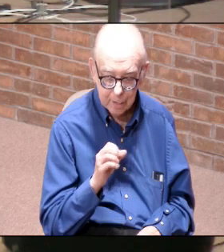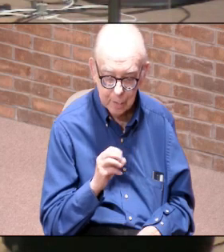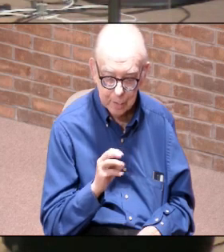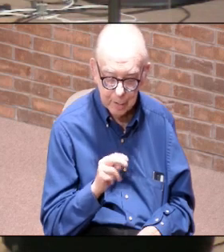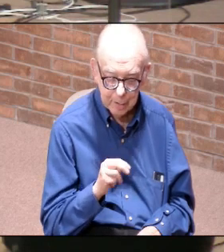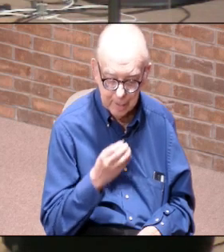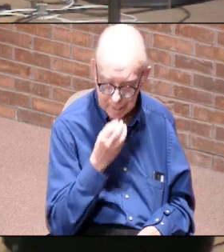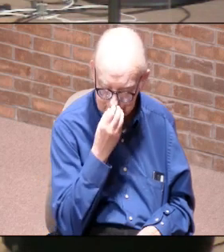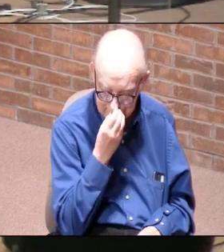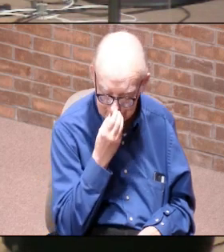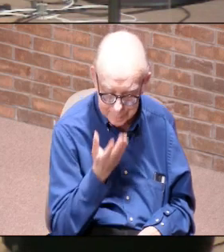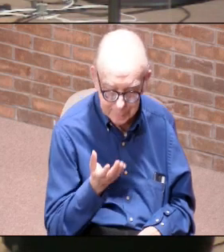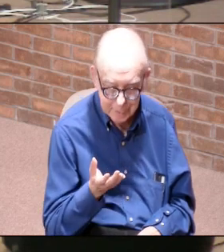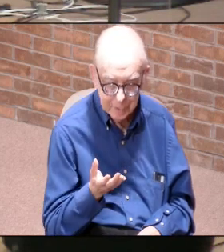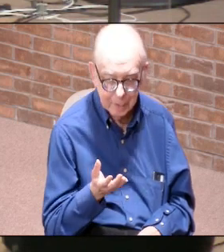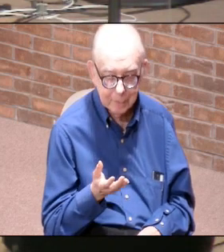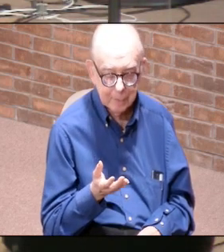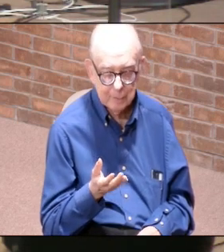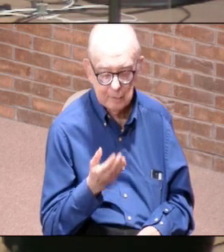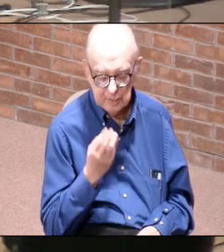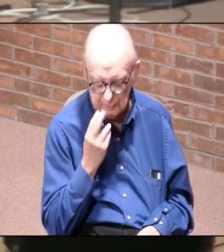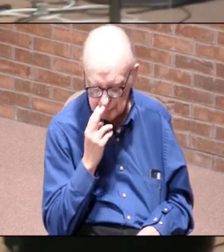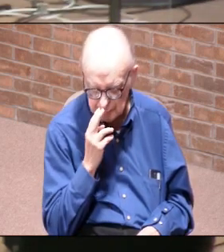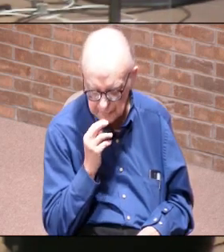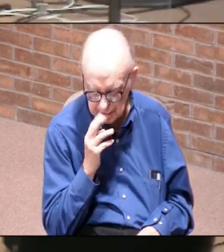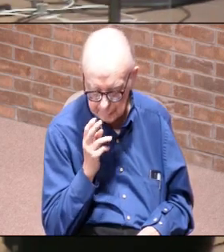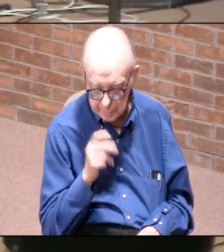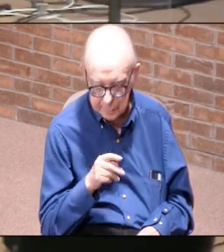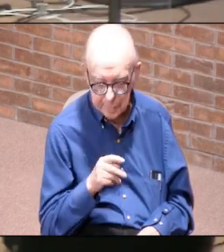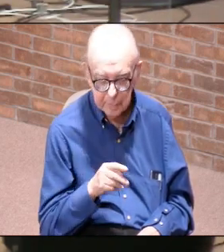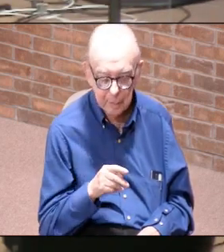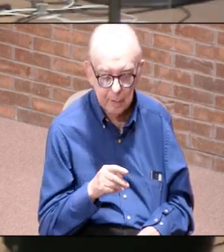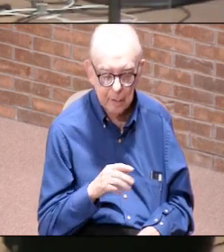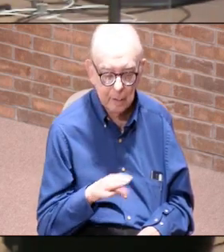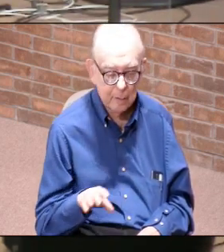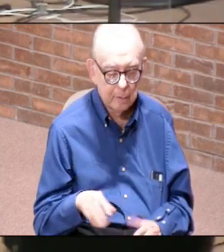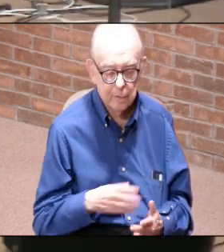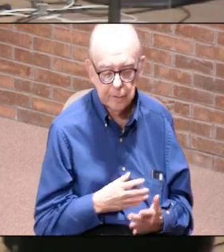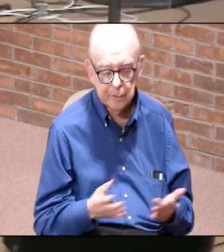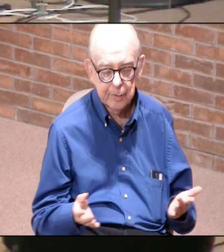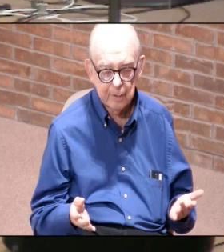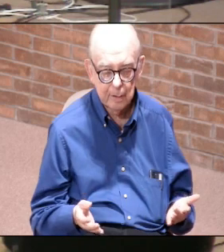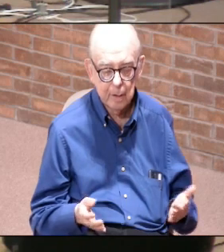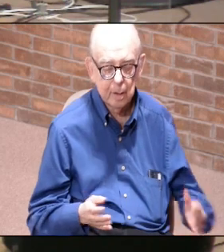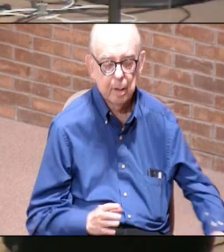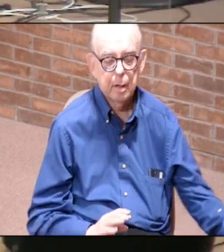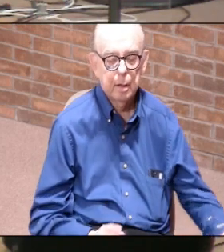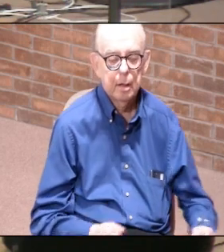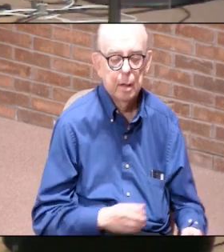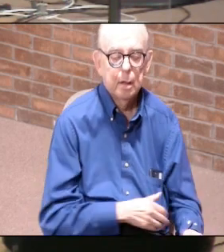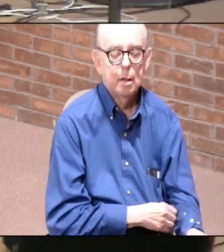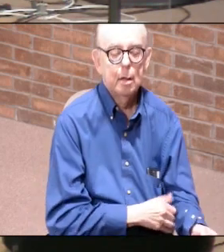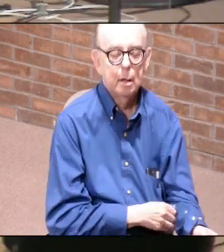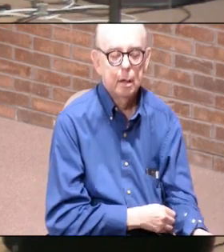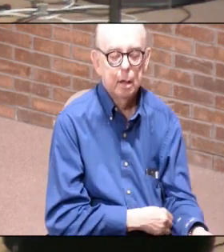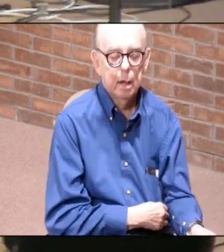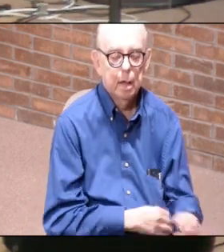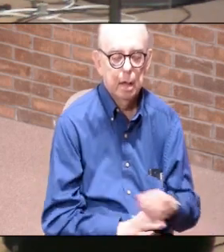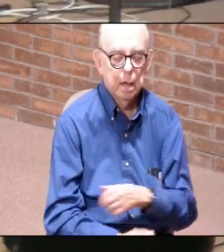okay? I was a cut up. You know, I'd do this or do that, and a jokester, okay?